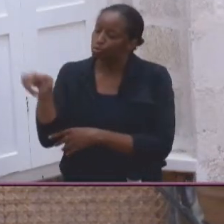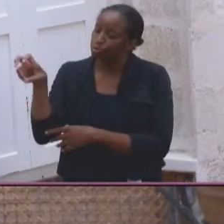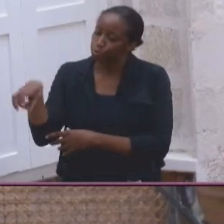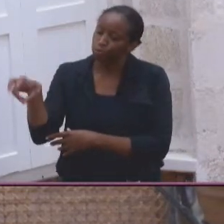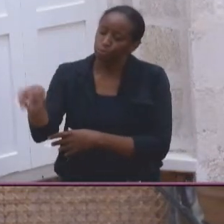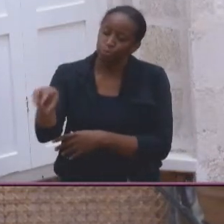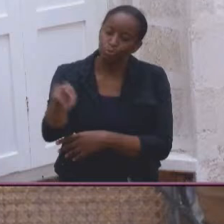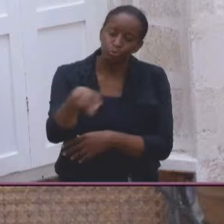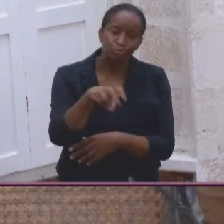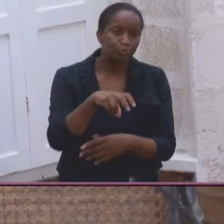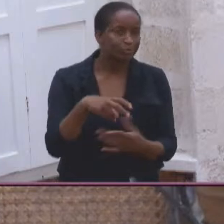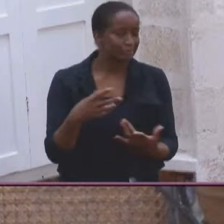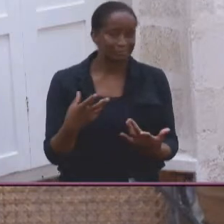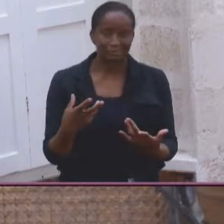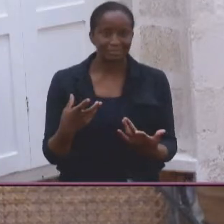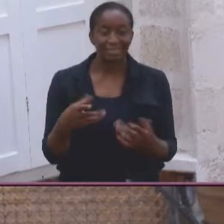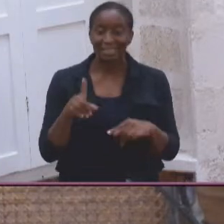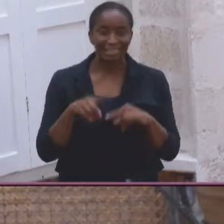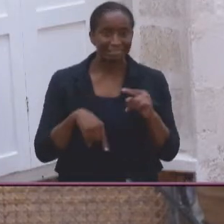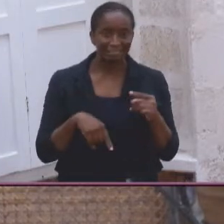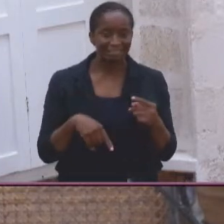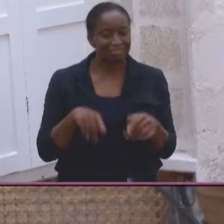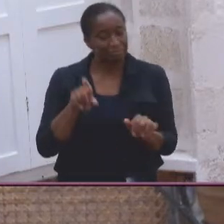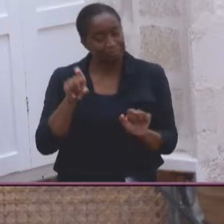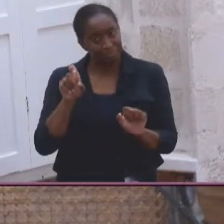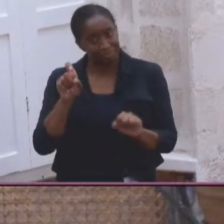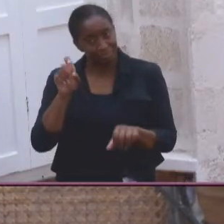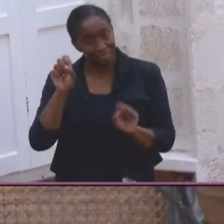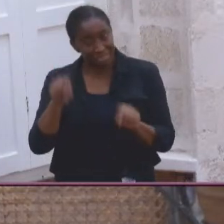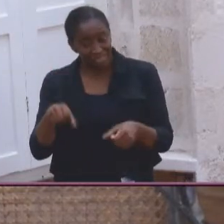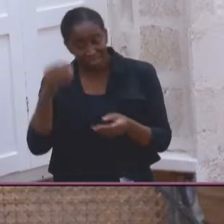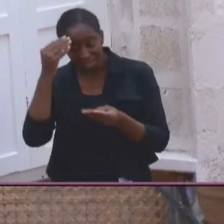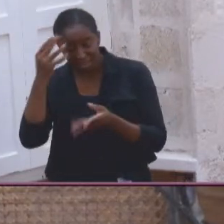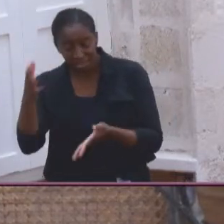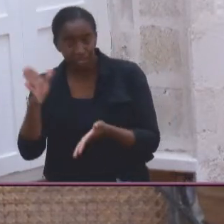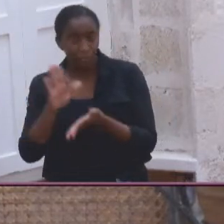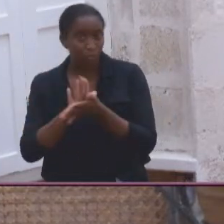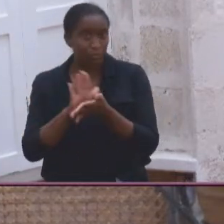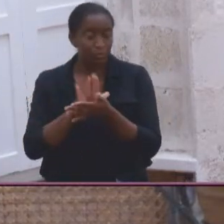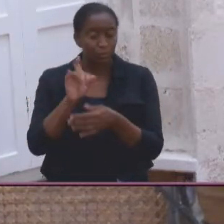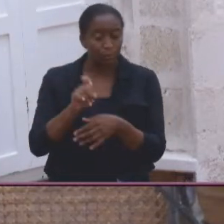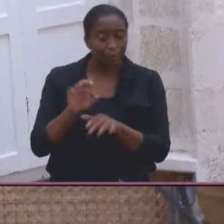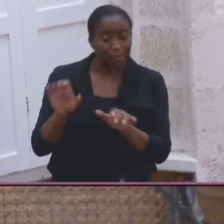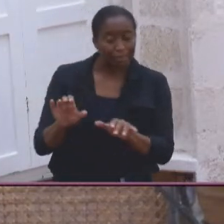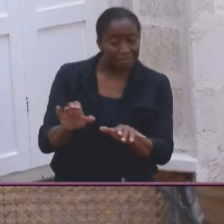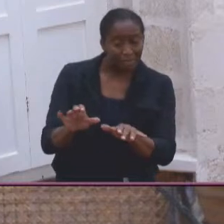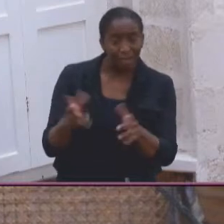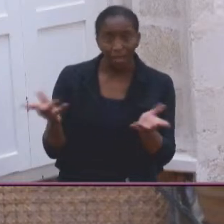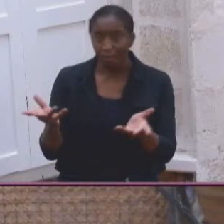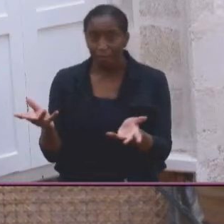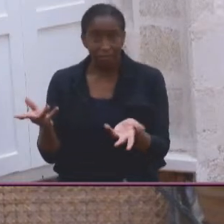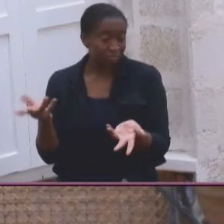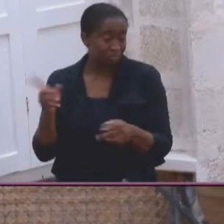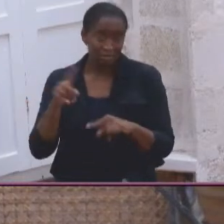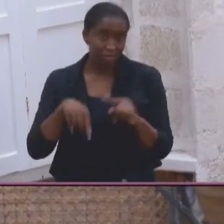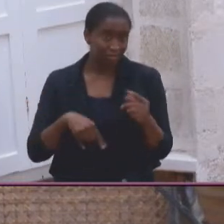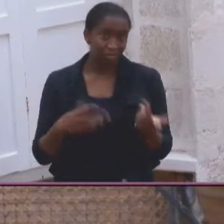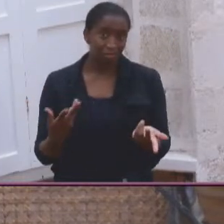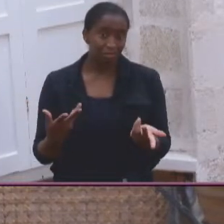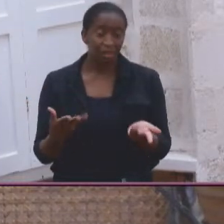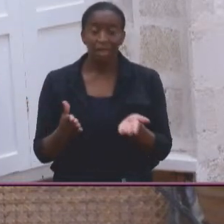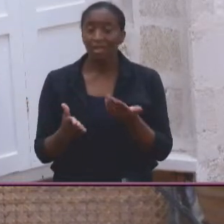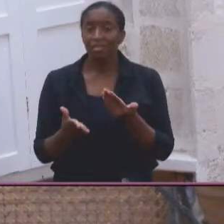the necessary steps they need to take, because sometimes it may be a simple visit from the environmental health